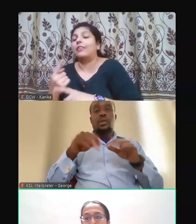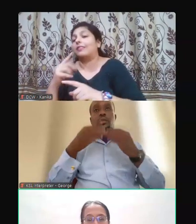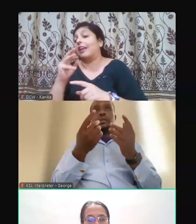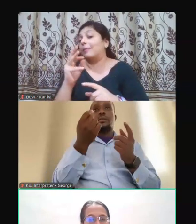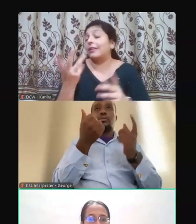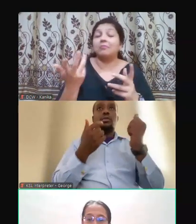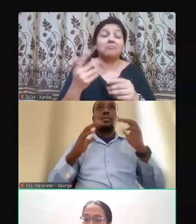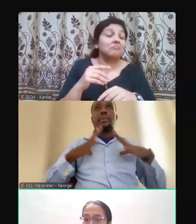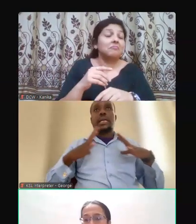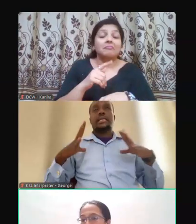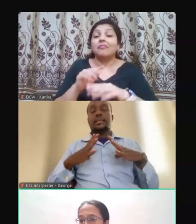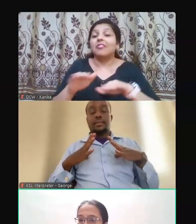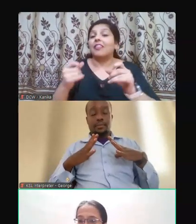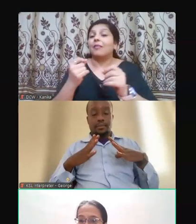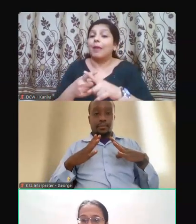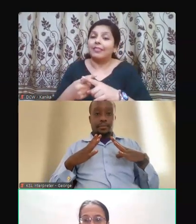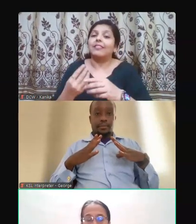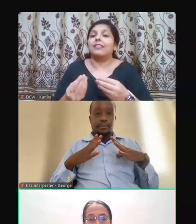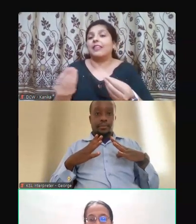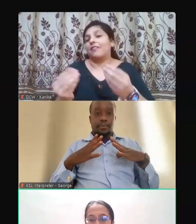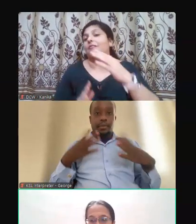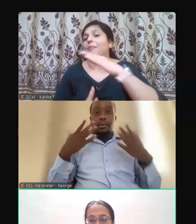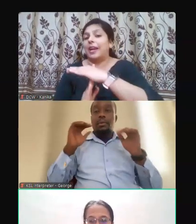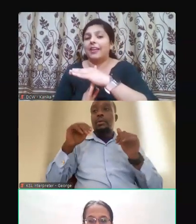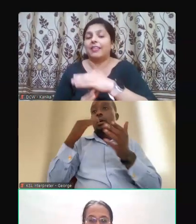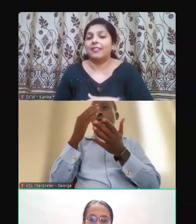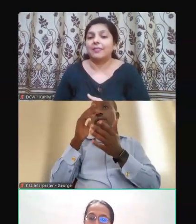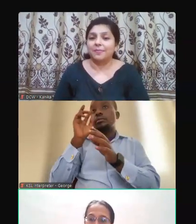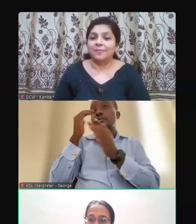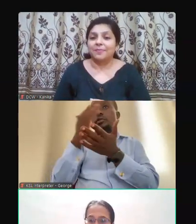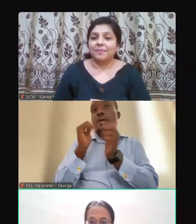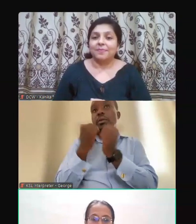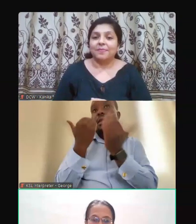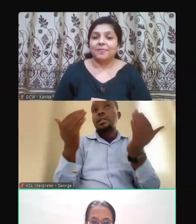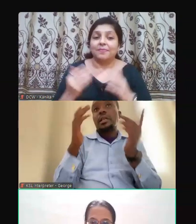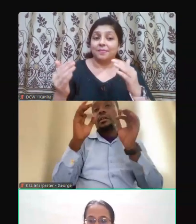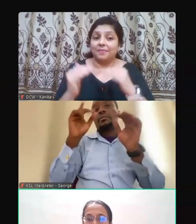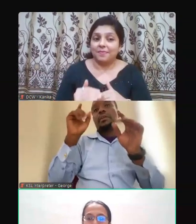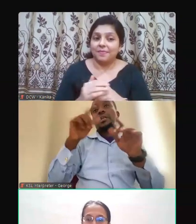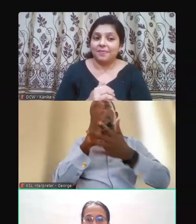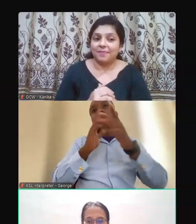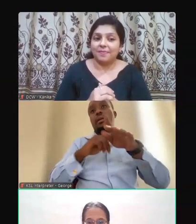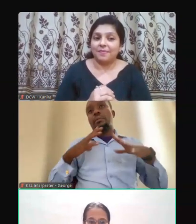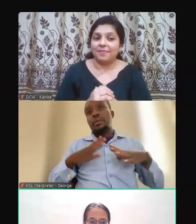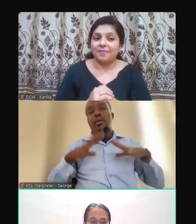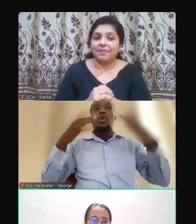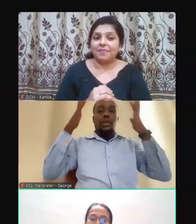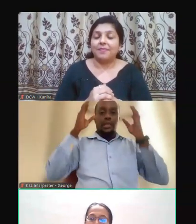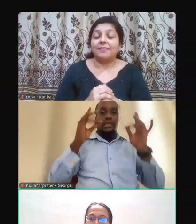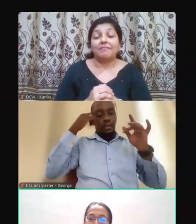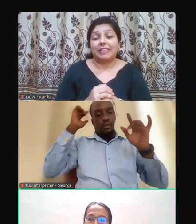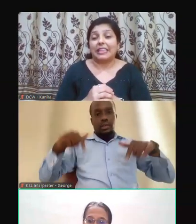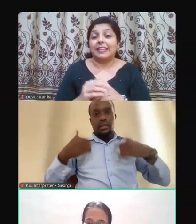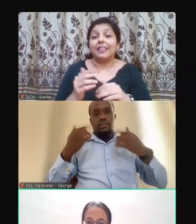breaks. Maybe we can check with the children whether they need to take a breather, or we could decide for ourselves and take a break in between.